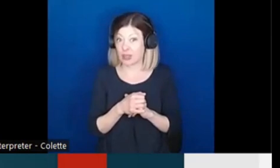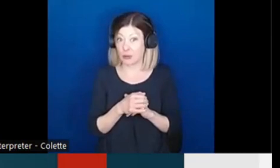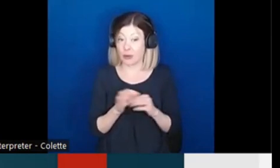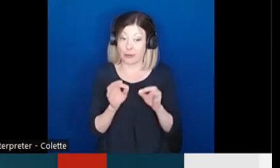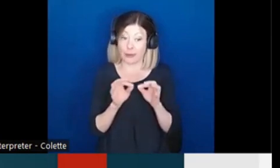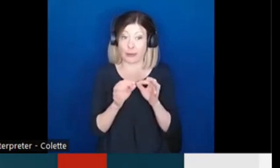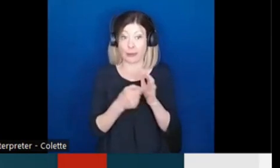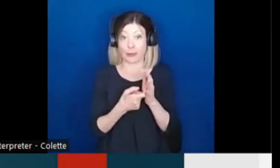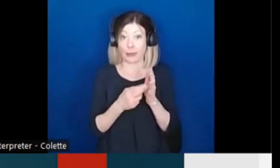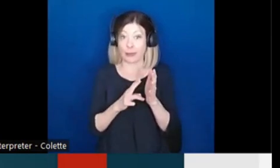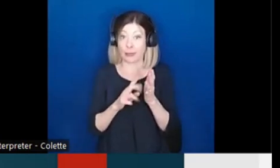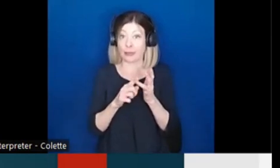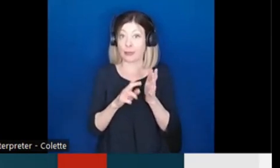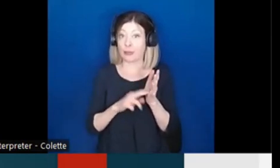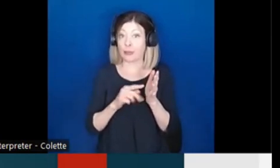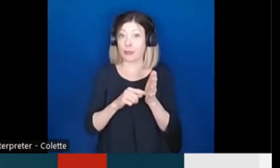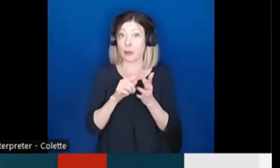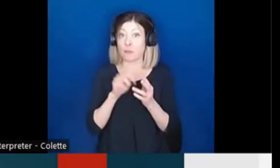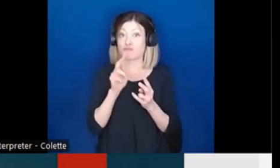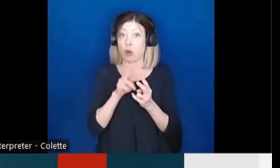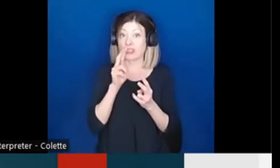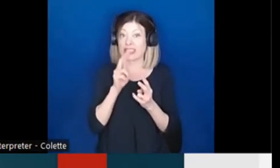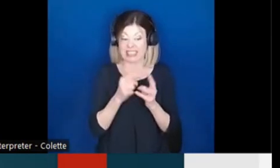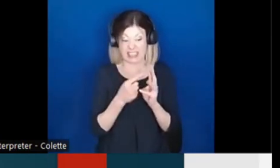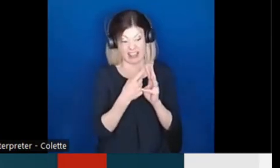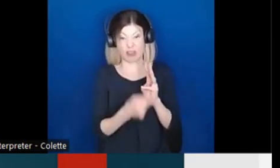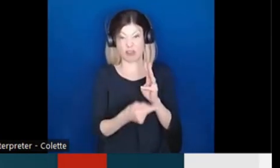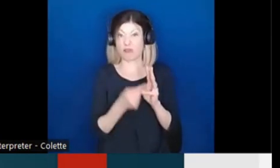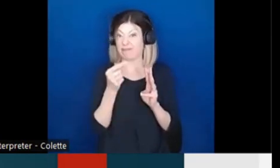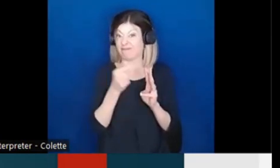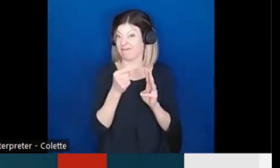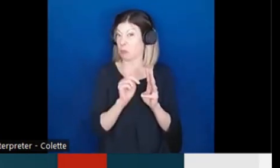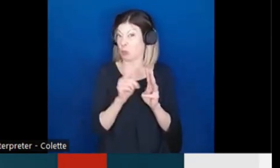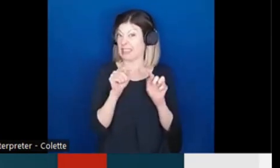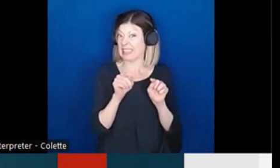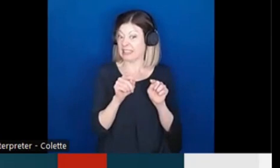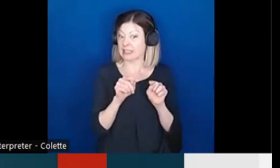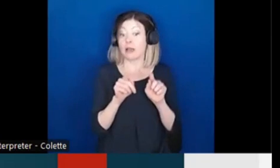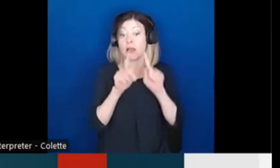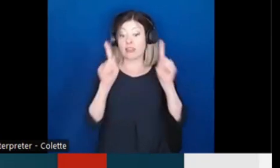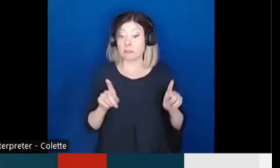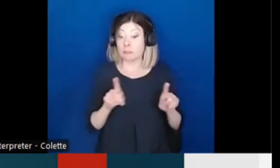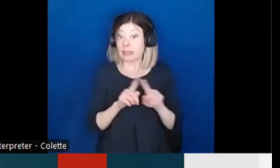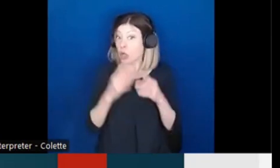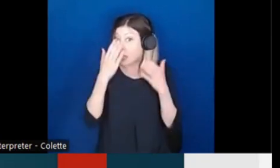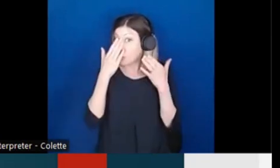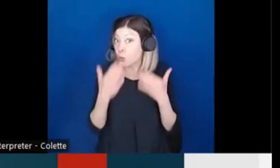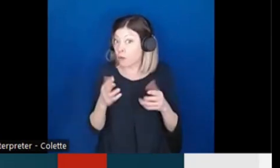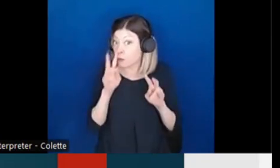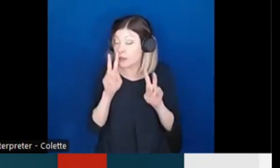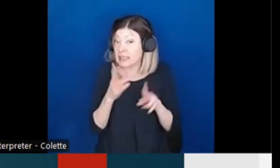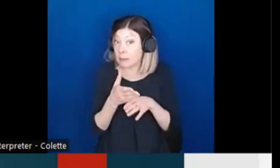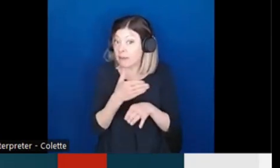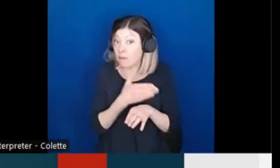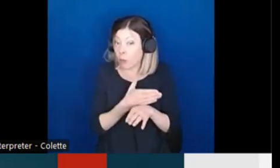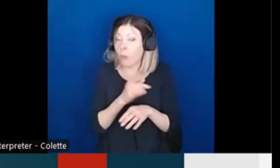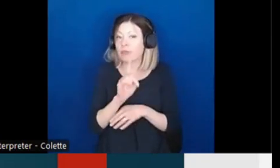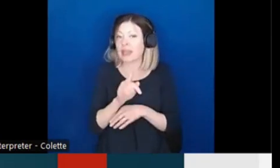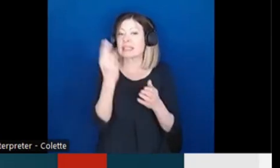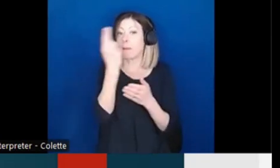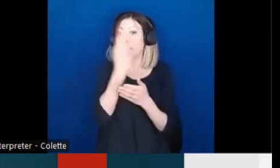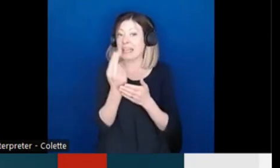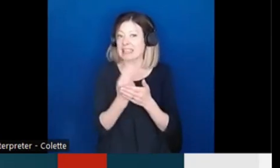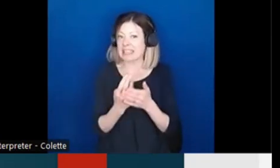So this is an image. I don't know whether any of you have seen it before. It's an oil painting